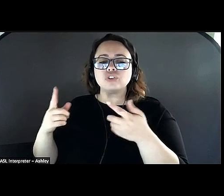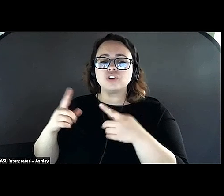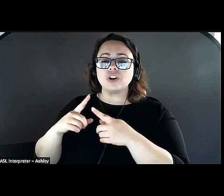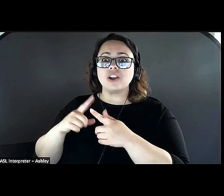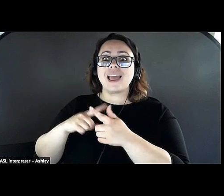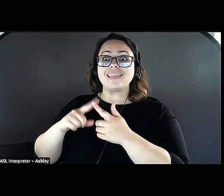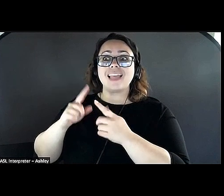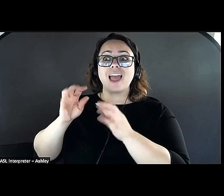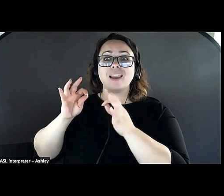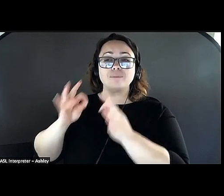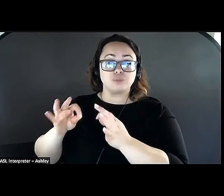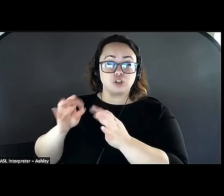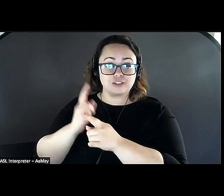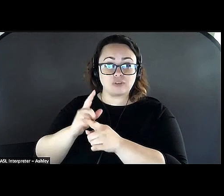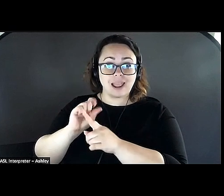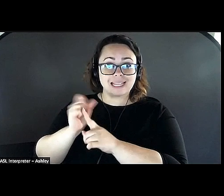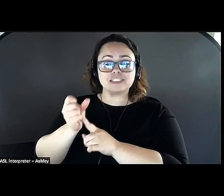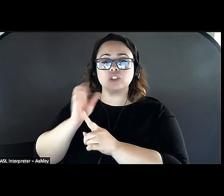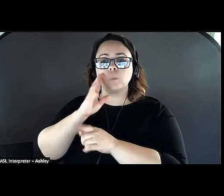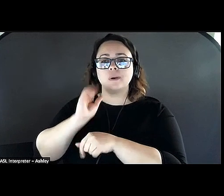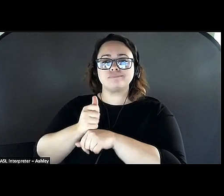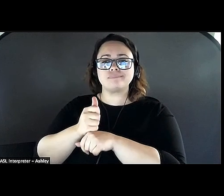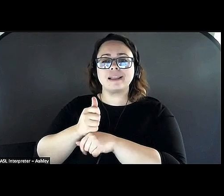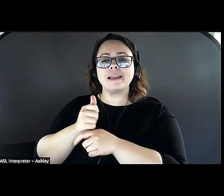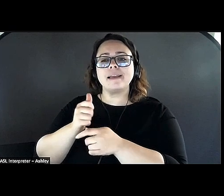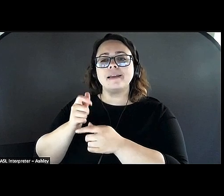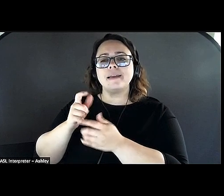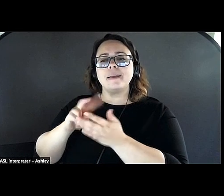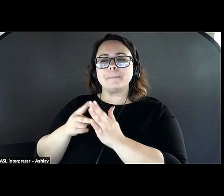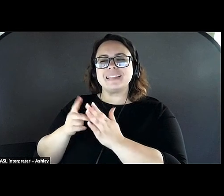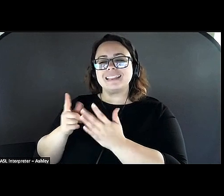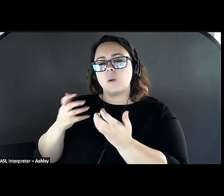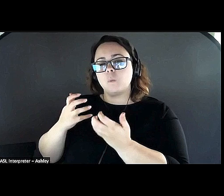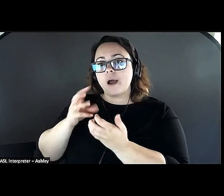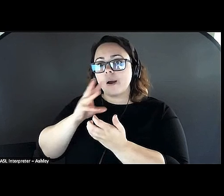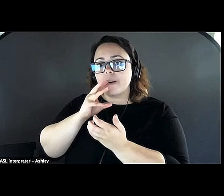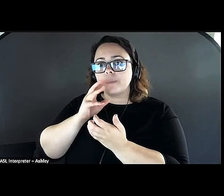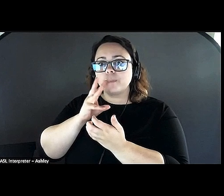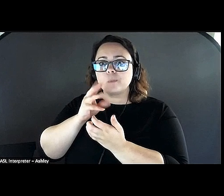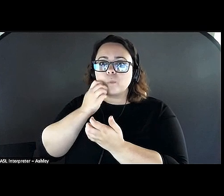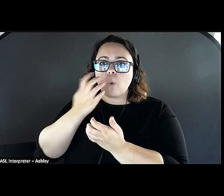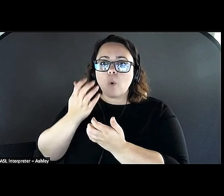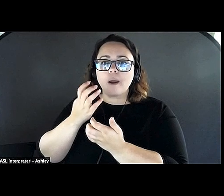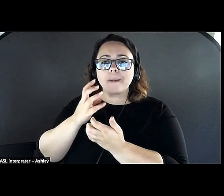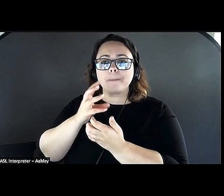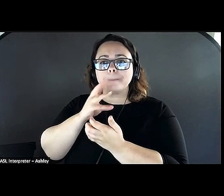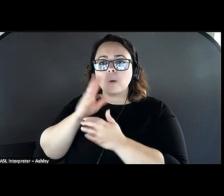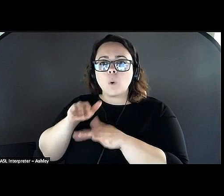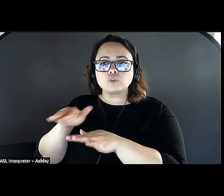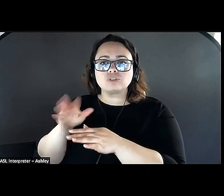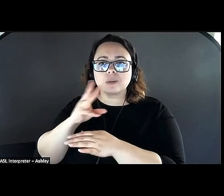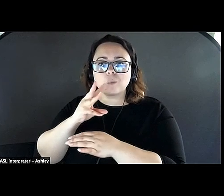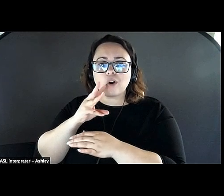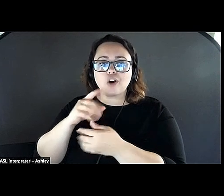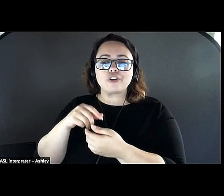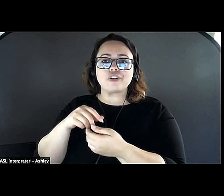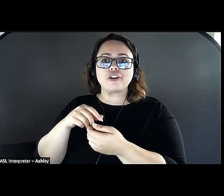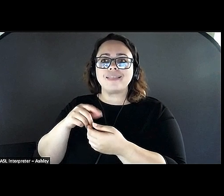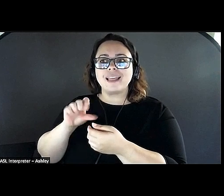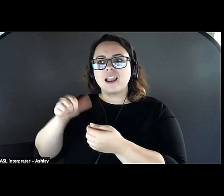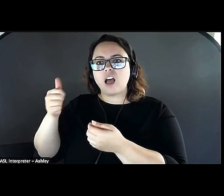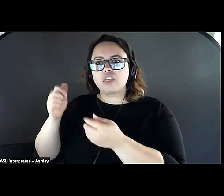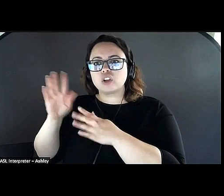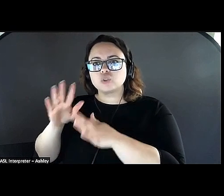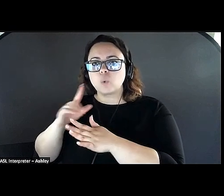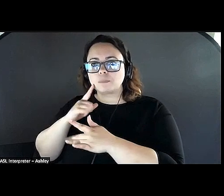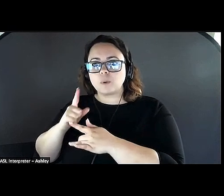right conditions, namely feeding on warm ocean water and then being propelled by other winds and storms to set it on its